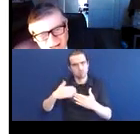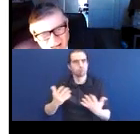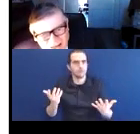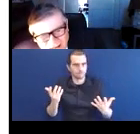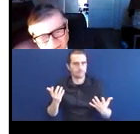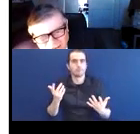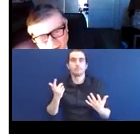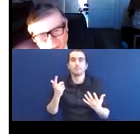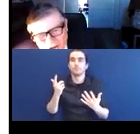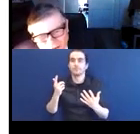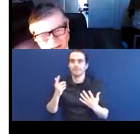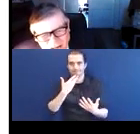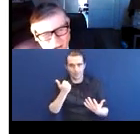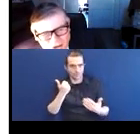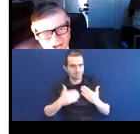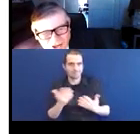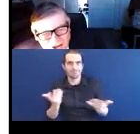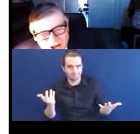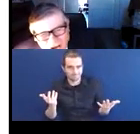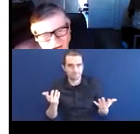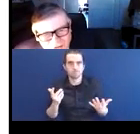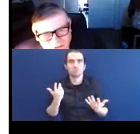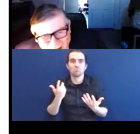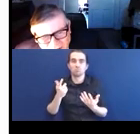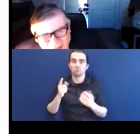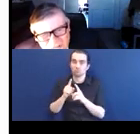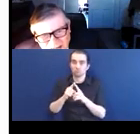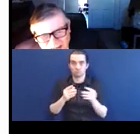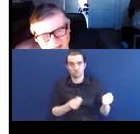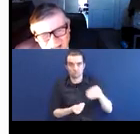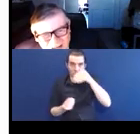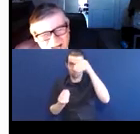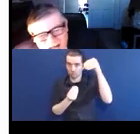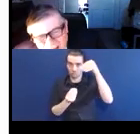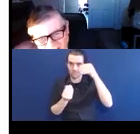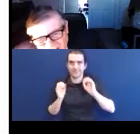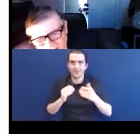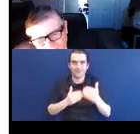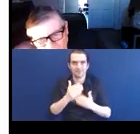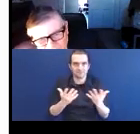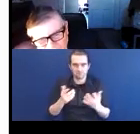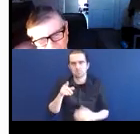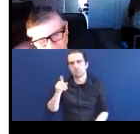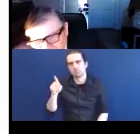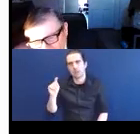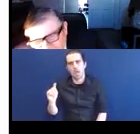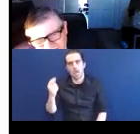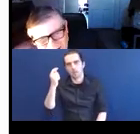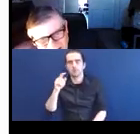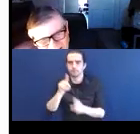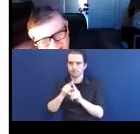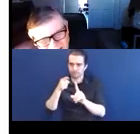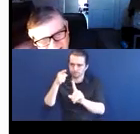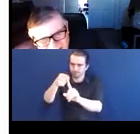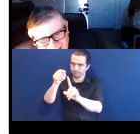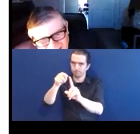Kenya. Late in the film, we heard about a quota of 5% in India. Or is it 4%?